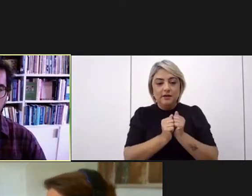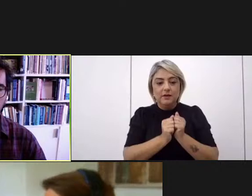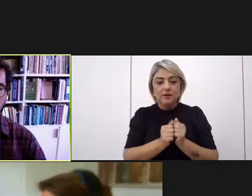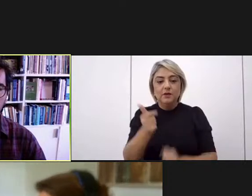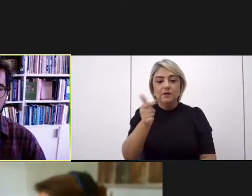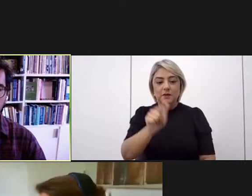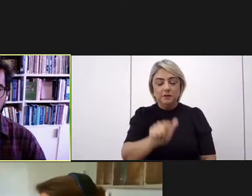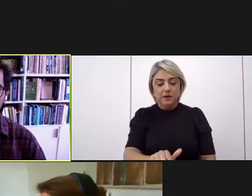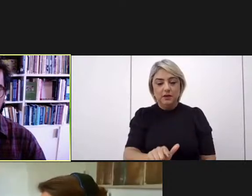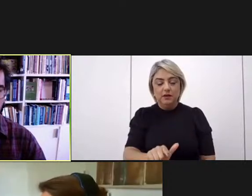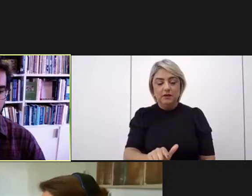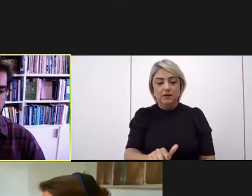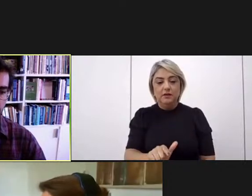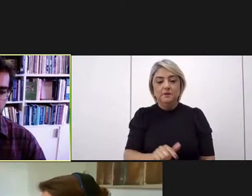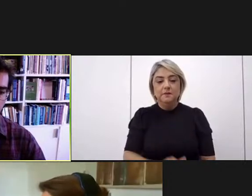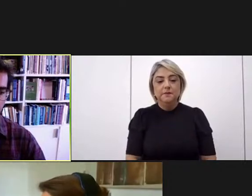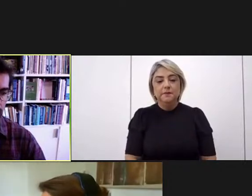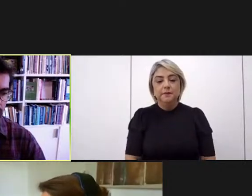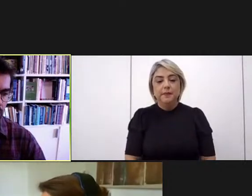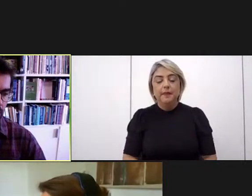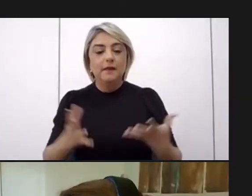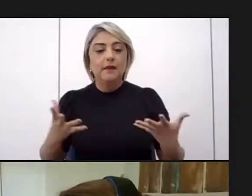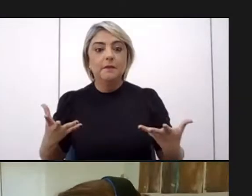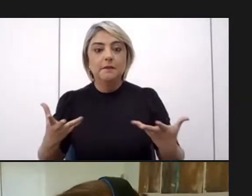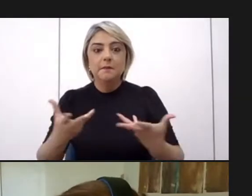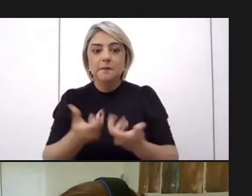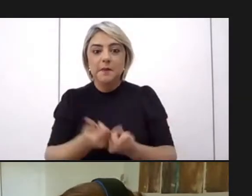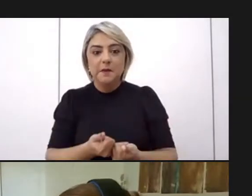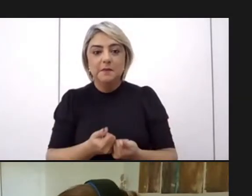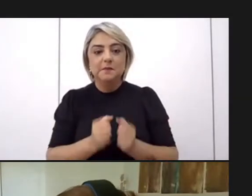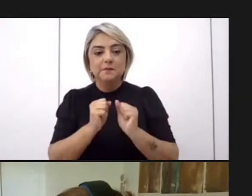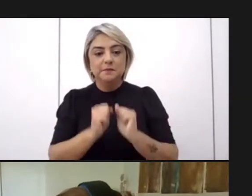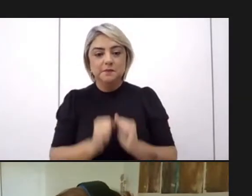was wonderful to